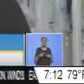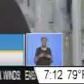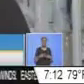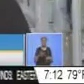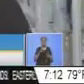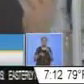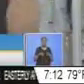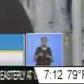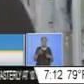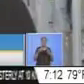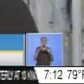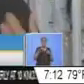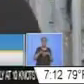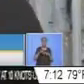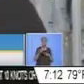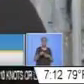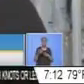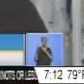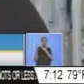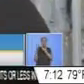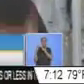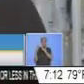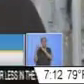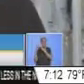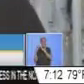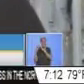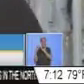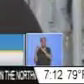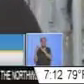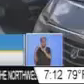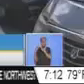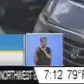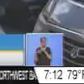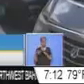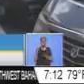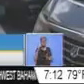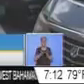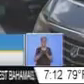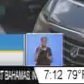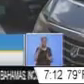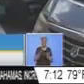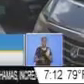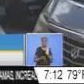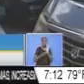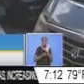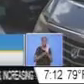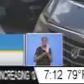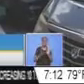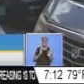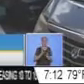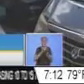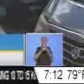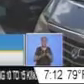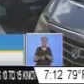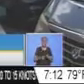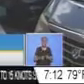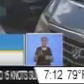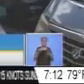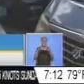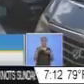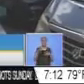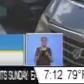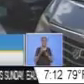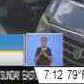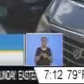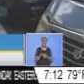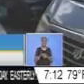the hotel will be even extra. And so that will boost our customers coming in. It's